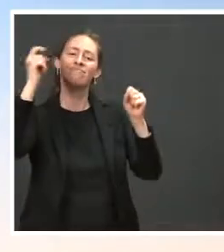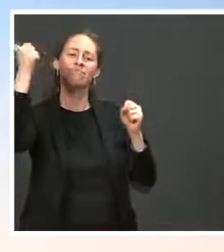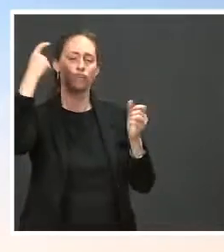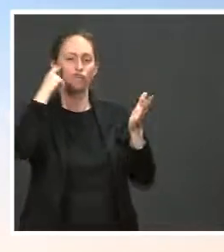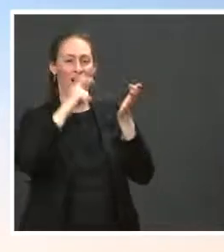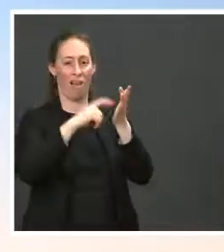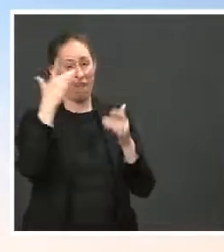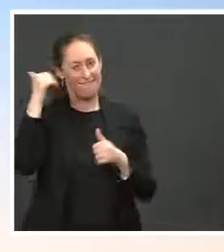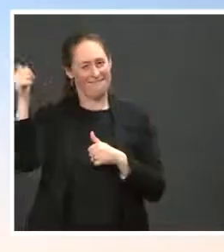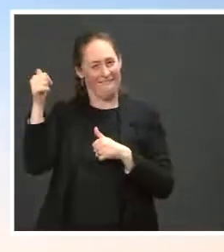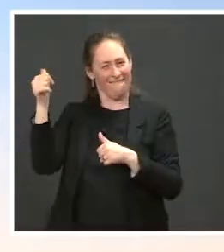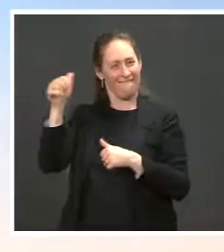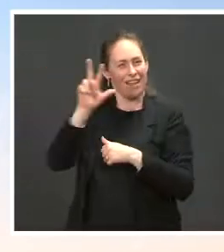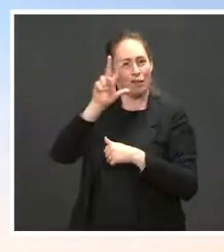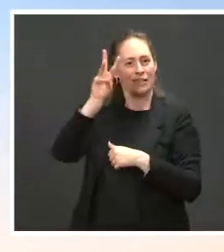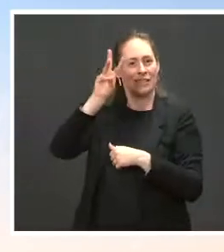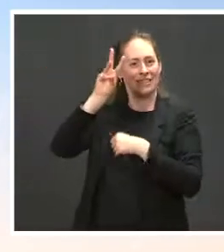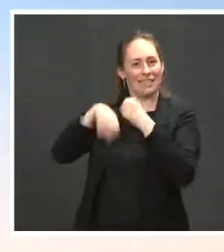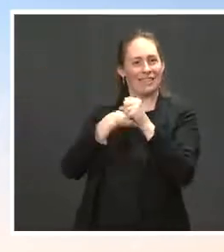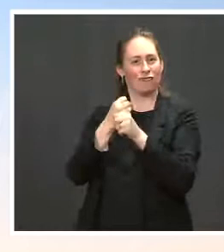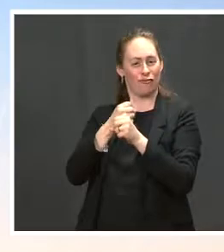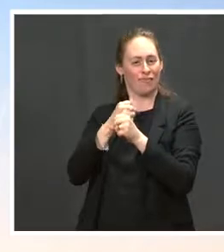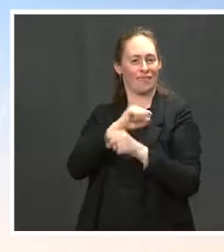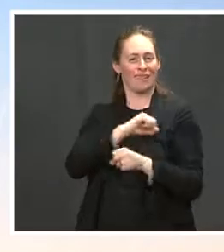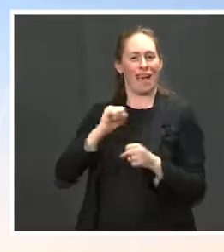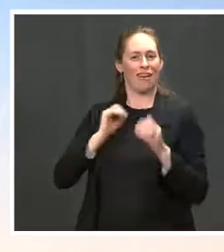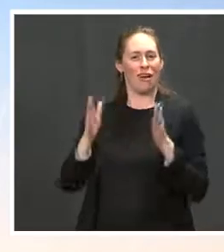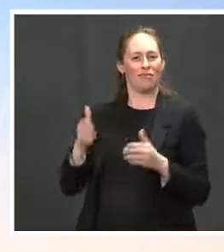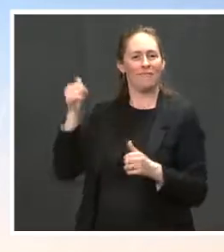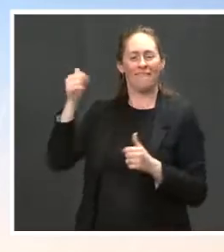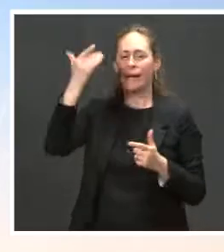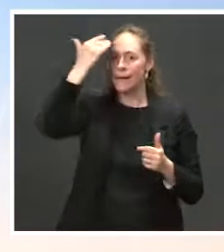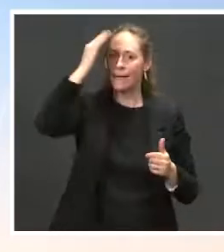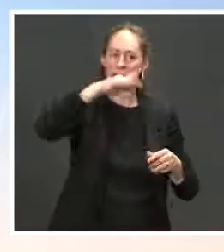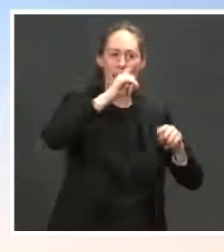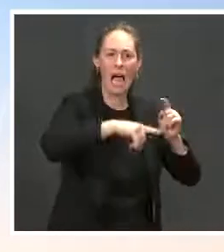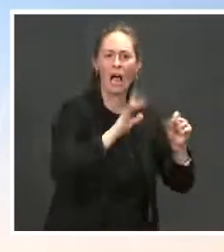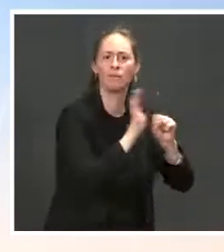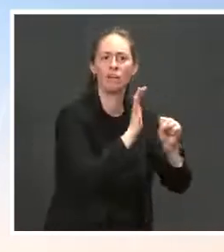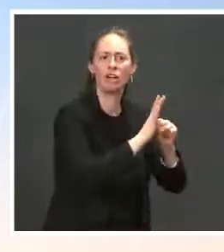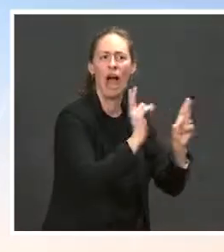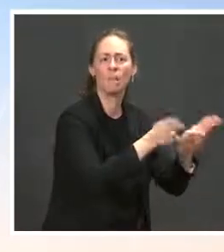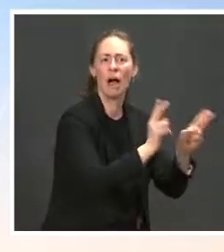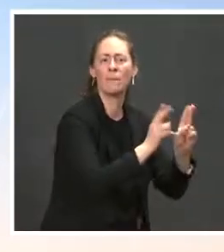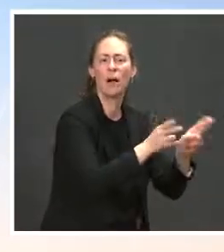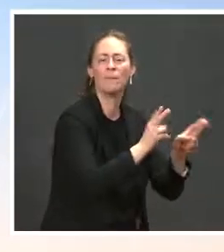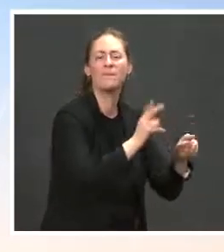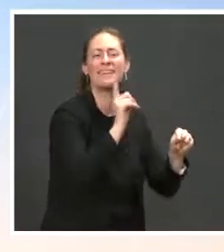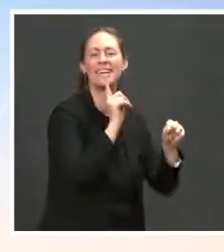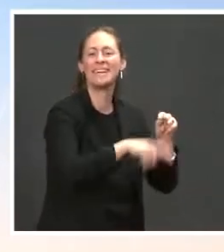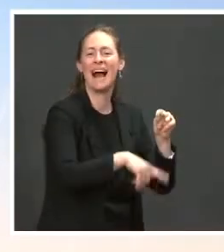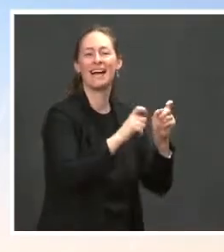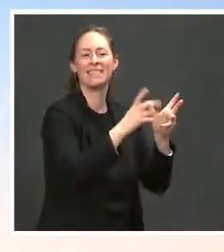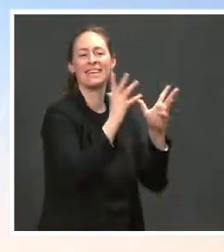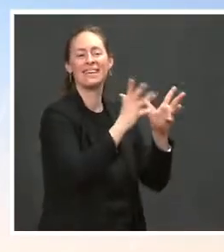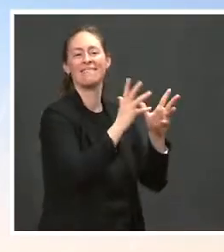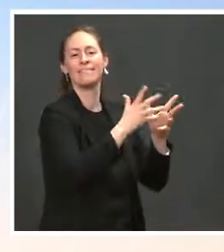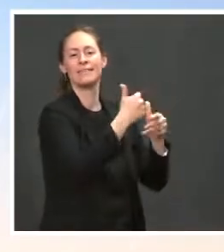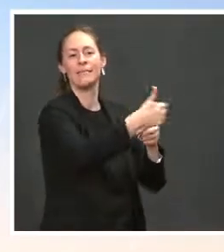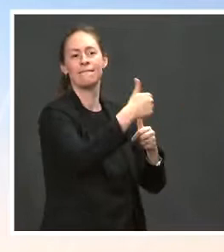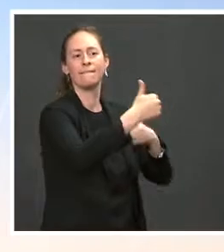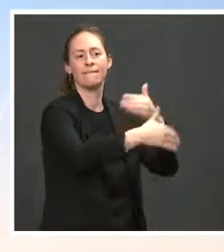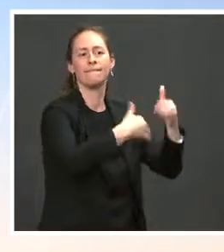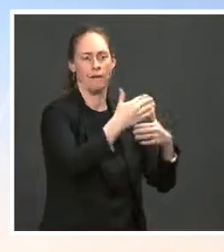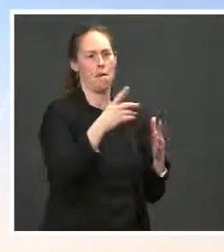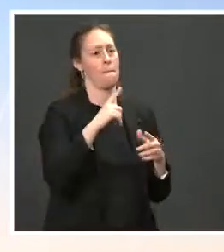you can't rush negotiations between Democrats and Republicans. He's eager to have something on his desk, but we're not here to